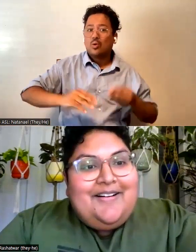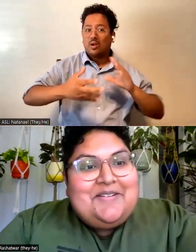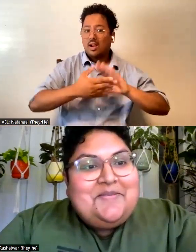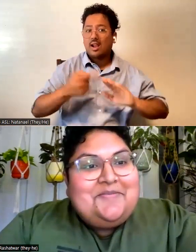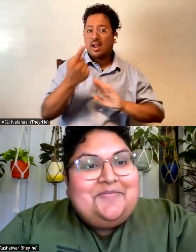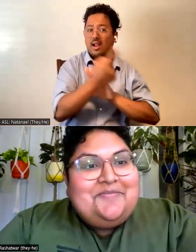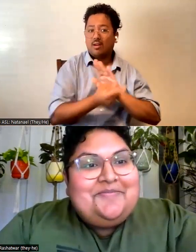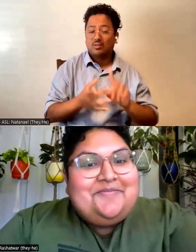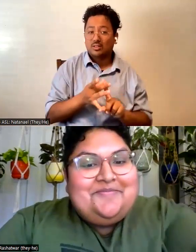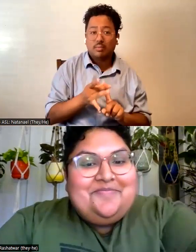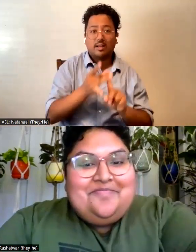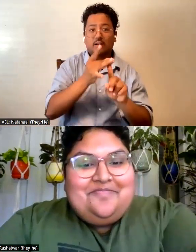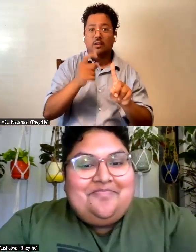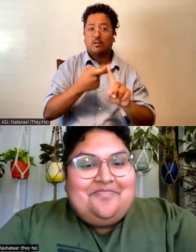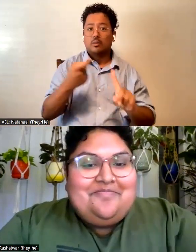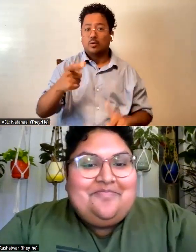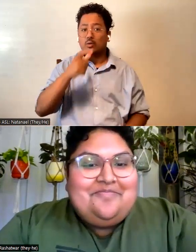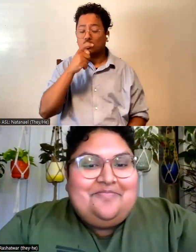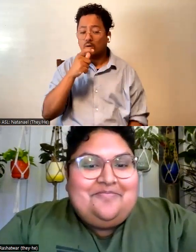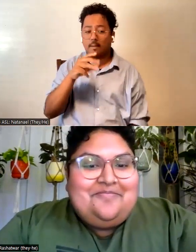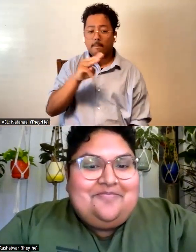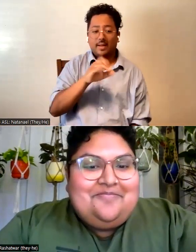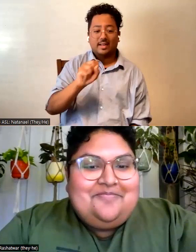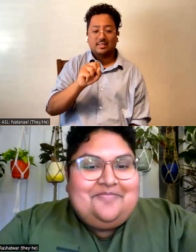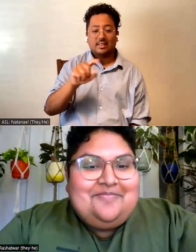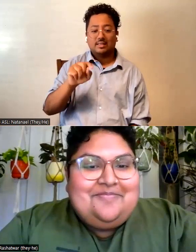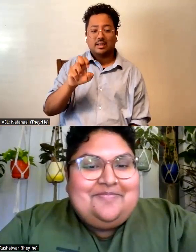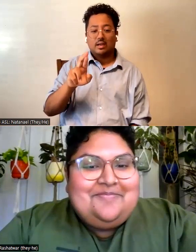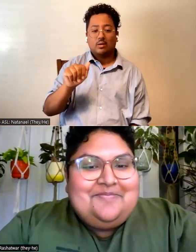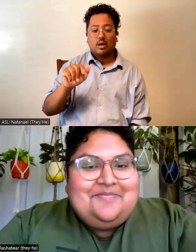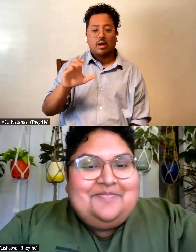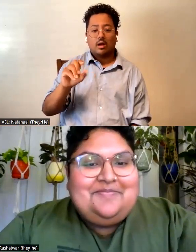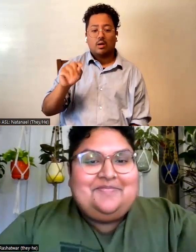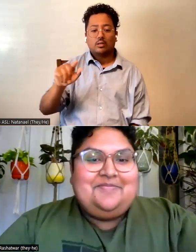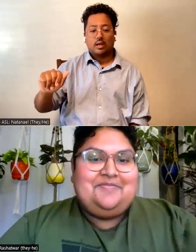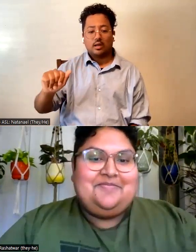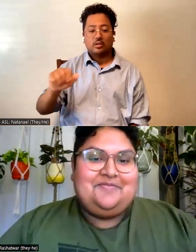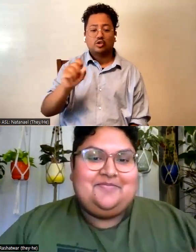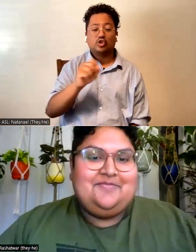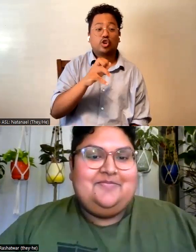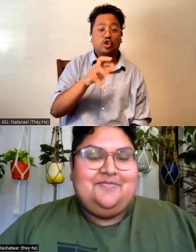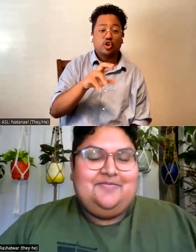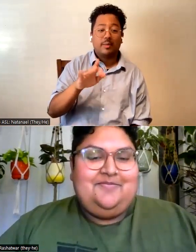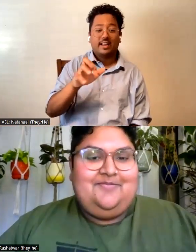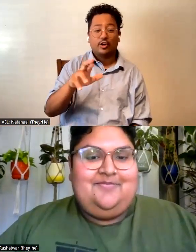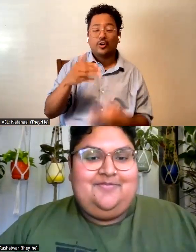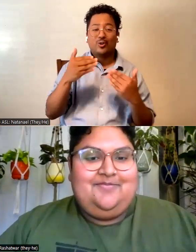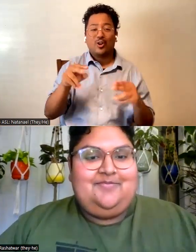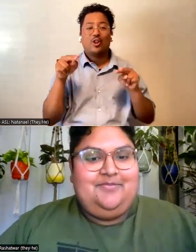Queen Story Hour hosted by Miss Terracotta Sugarbaker. So we encourage you to check our website, learn more about